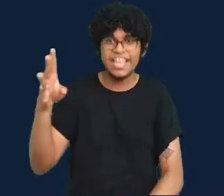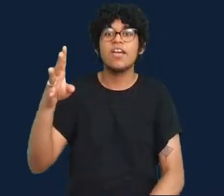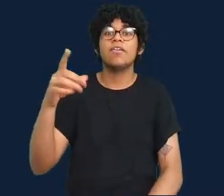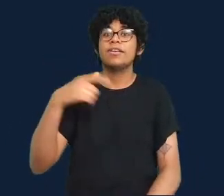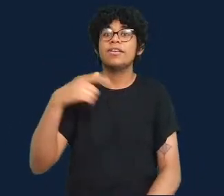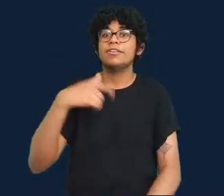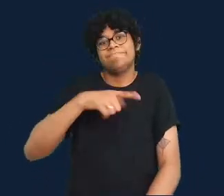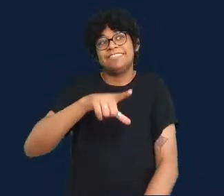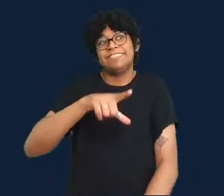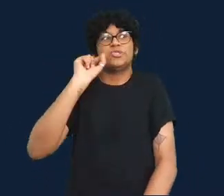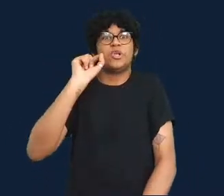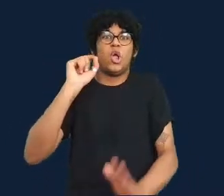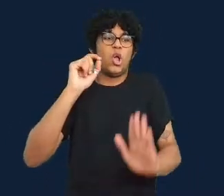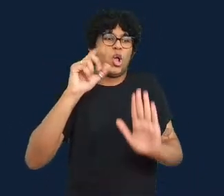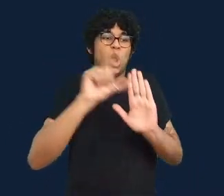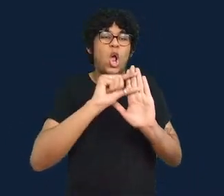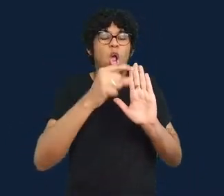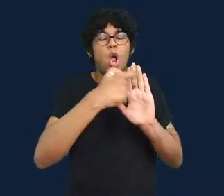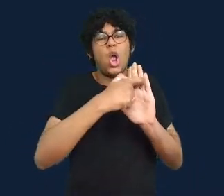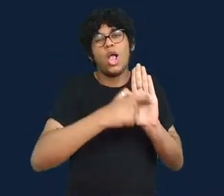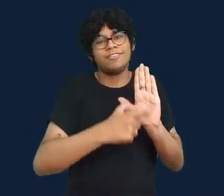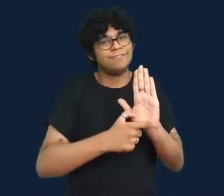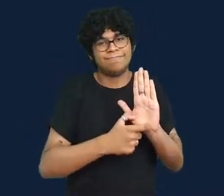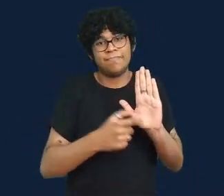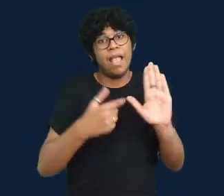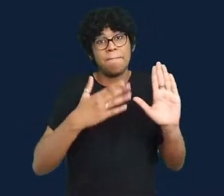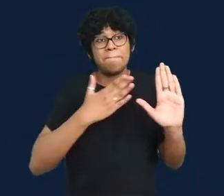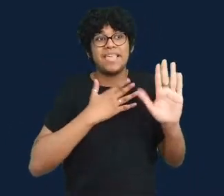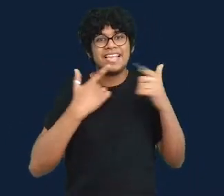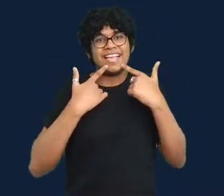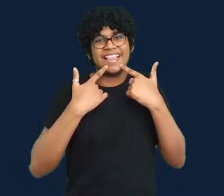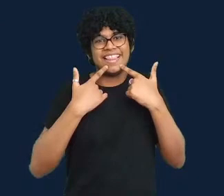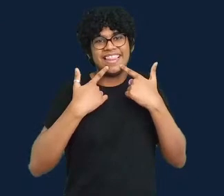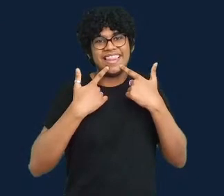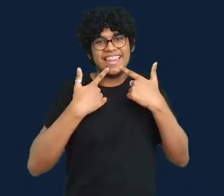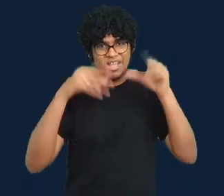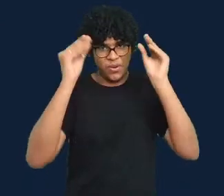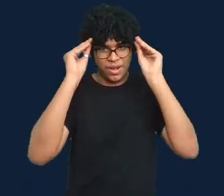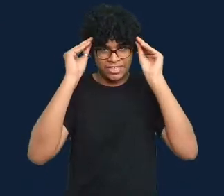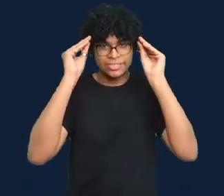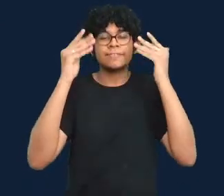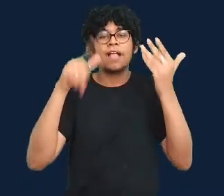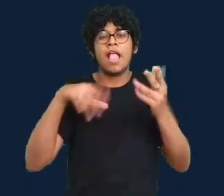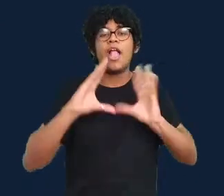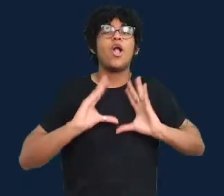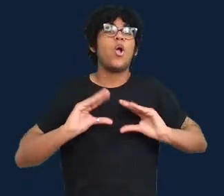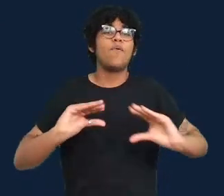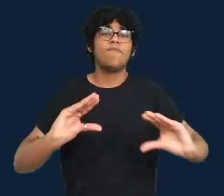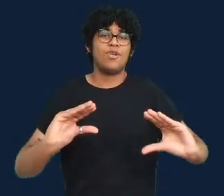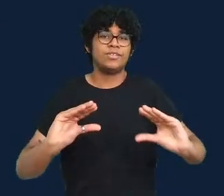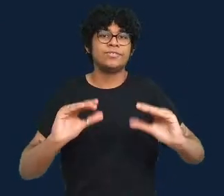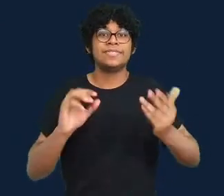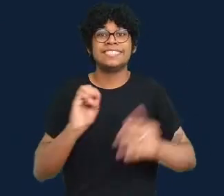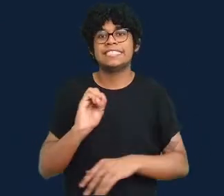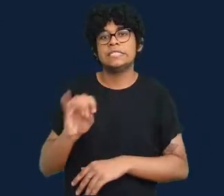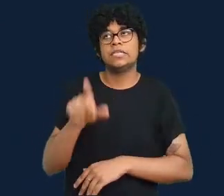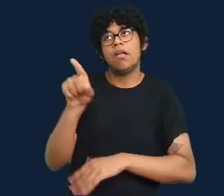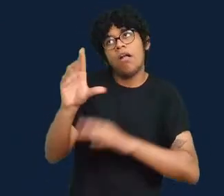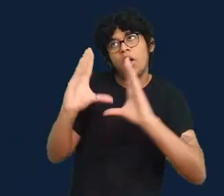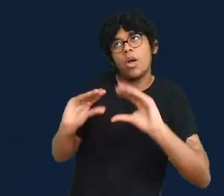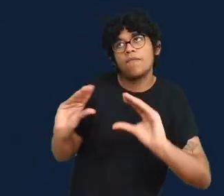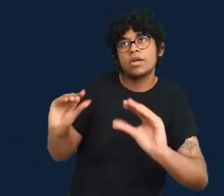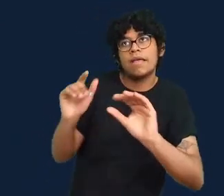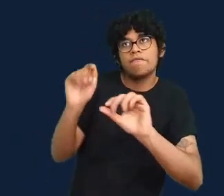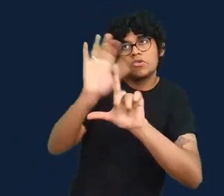am comfortable with, but that's just a matter of comfort. If there's someone who's comfortable with another tool, whichever tool you're comfortable with, I think one should use